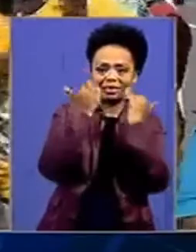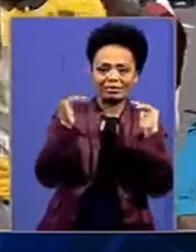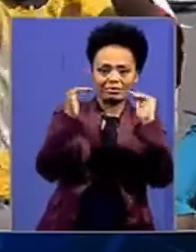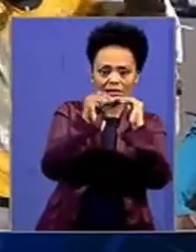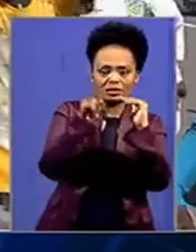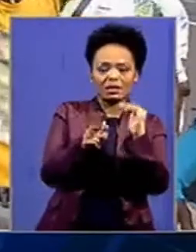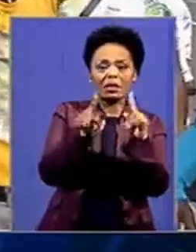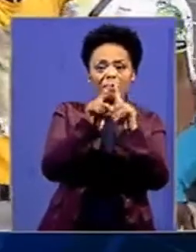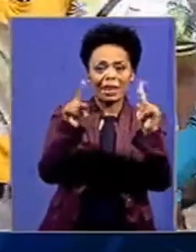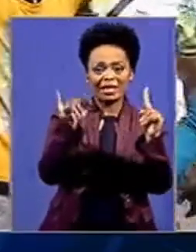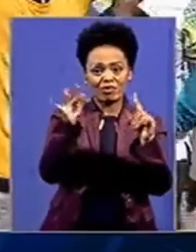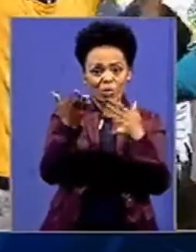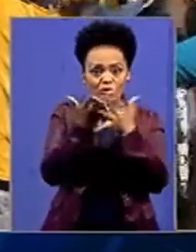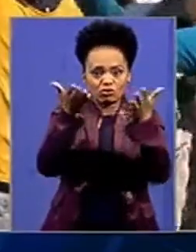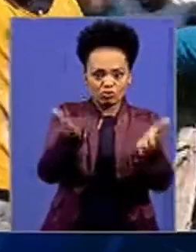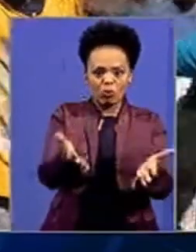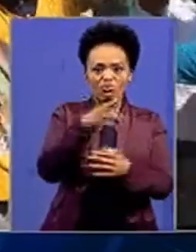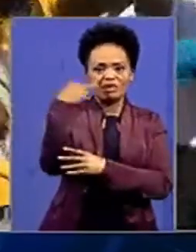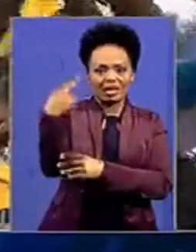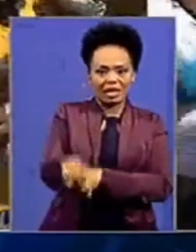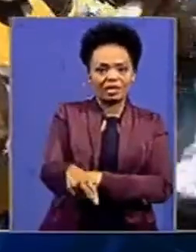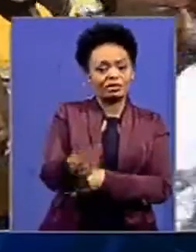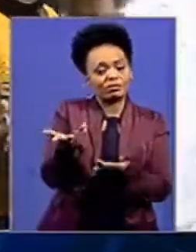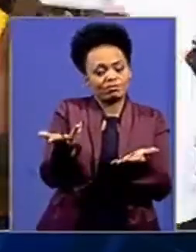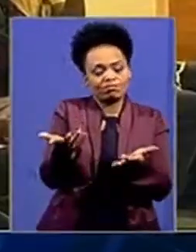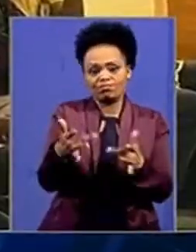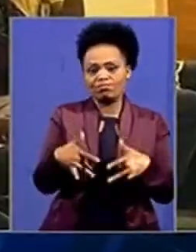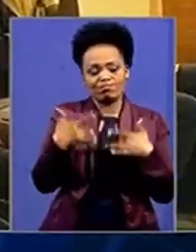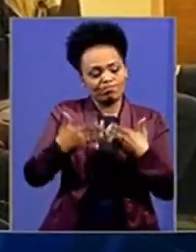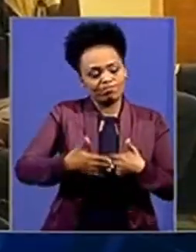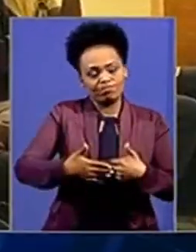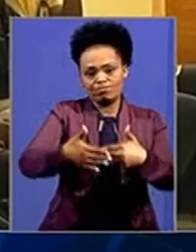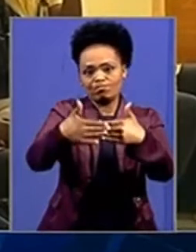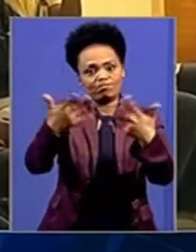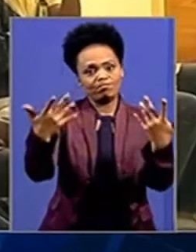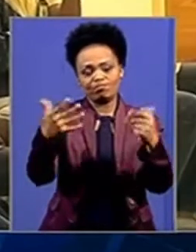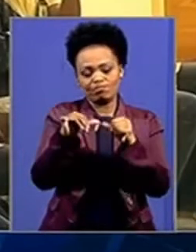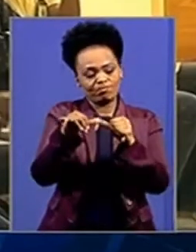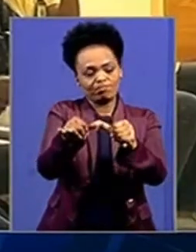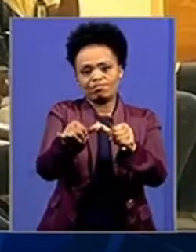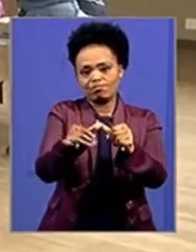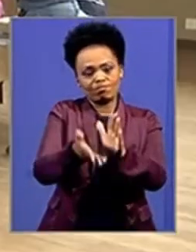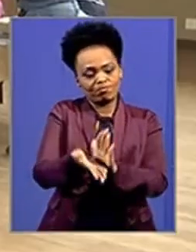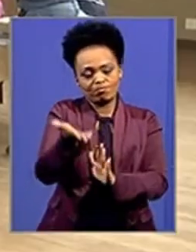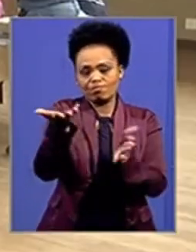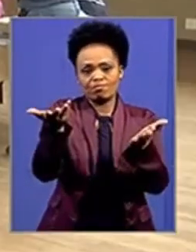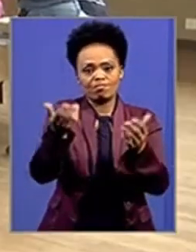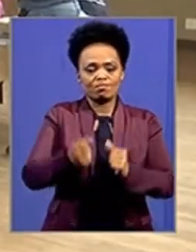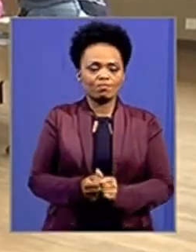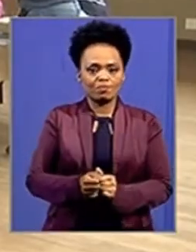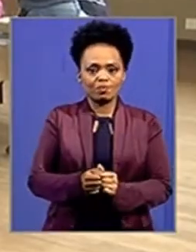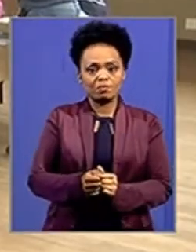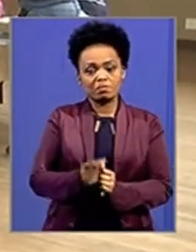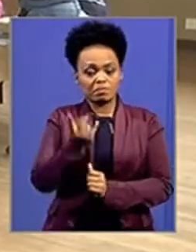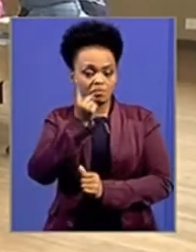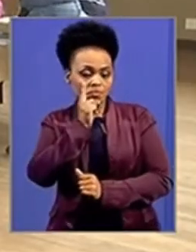to be the case, it's a reality that we'll have to live with. We'll have to accept it once there's an outcome. Ga jana matlho otlhe a